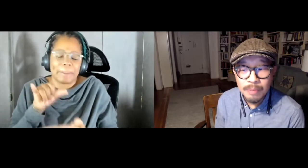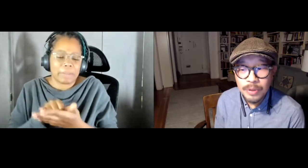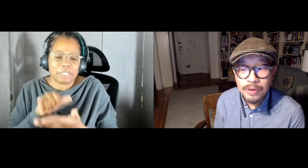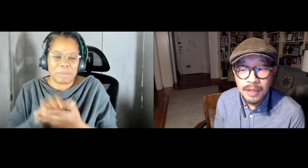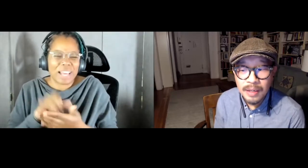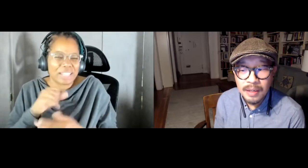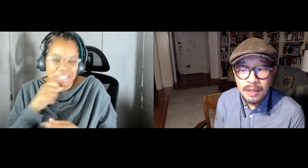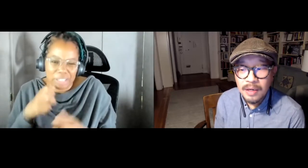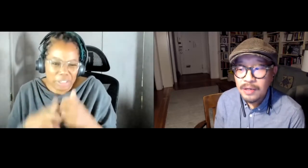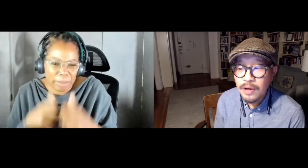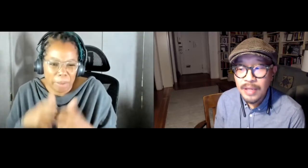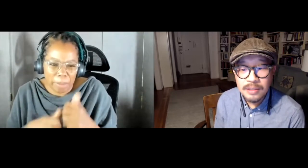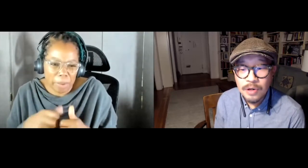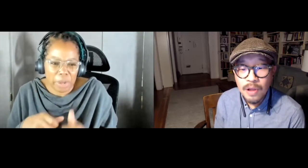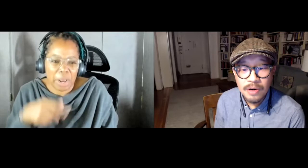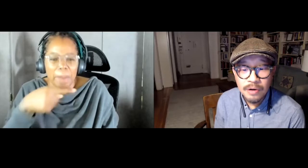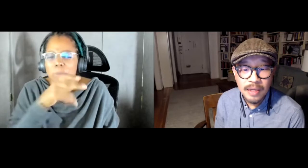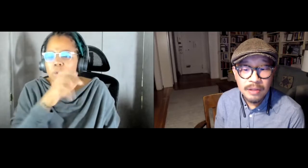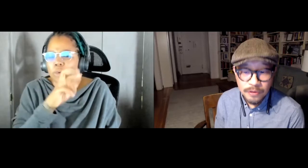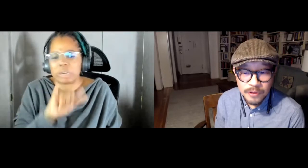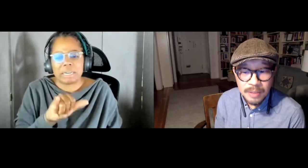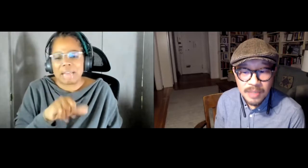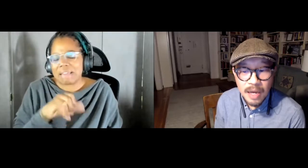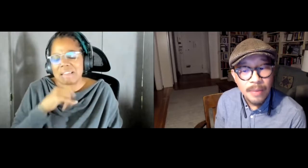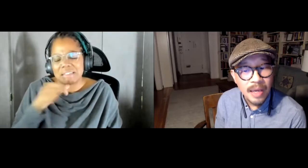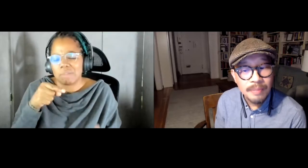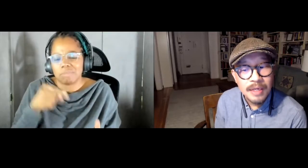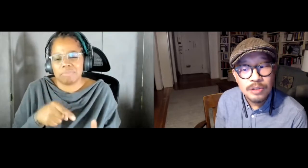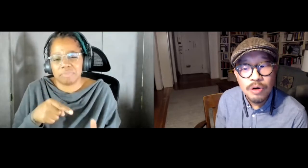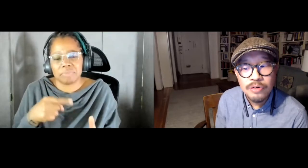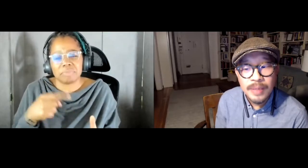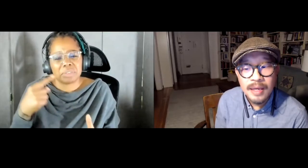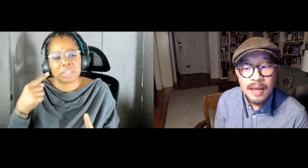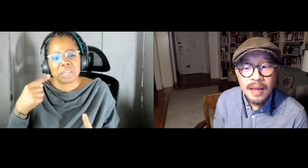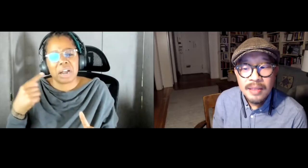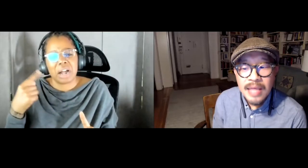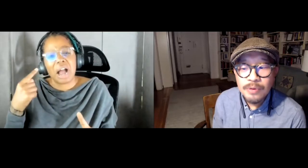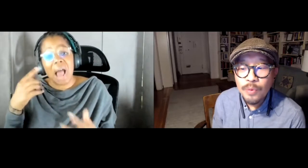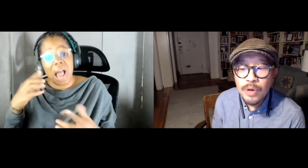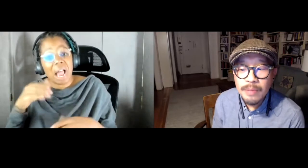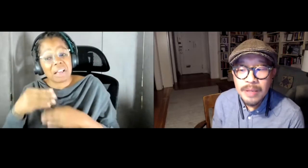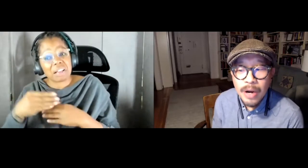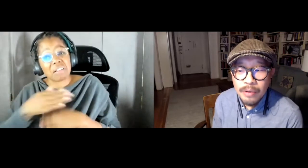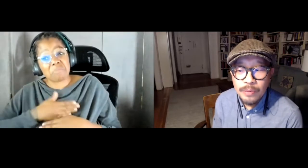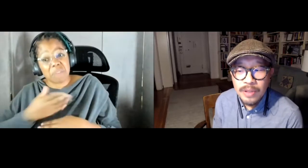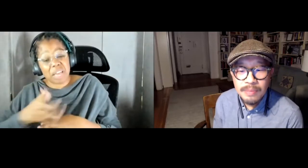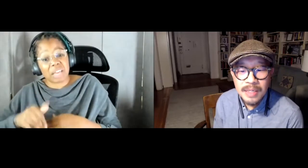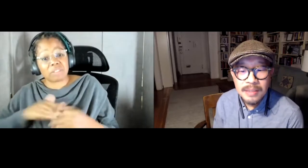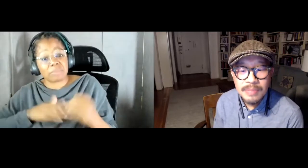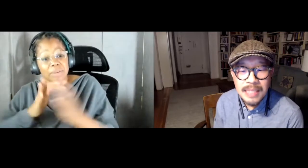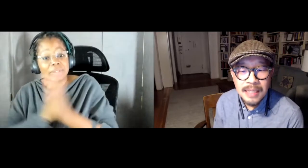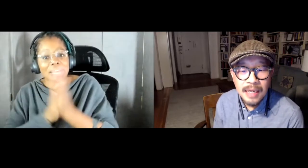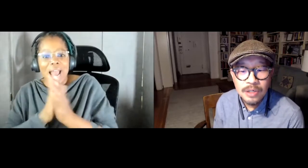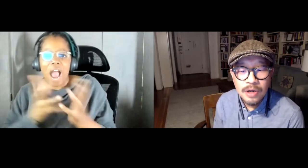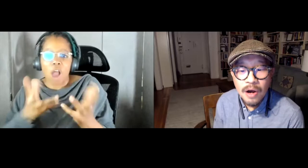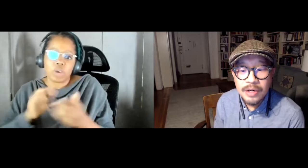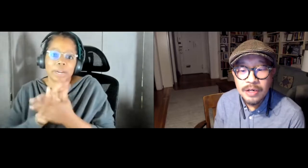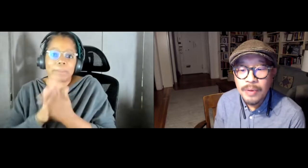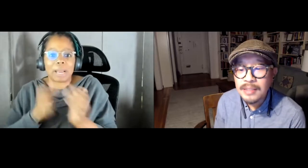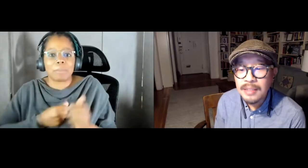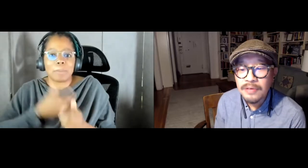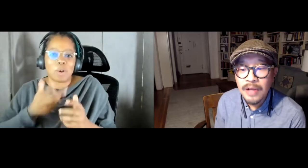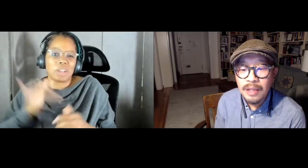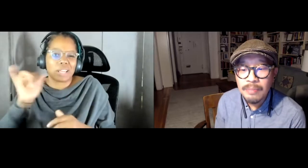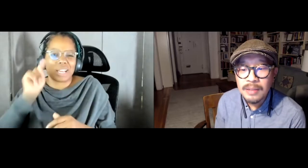the problem, purity. No, that's no longer it, though for some time I admit it drove me. That was the wannabe poet within me, some teenager caught